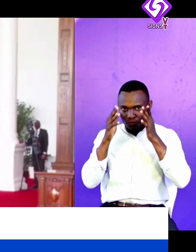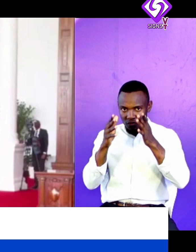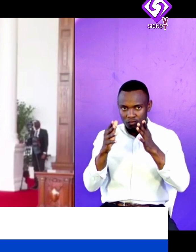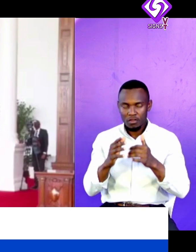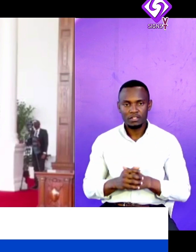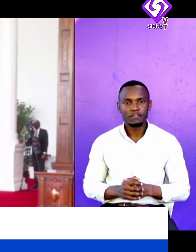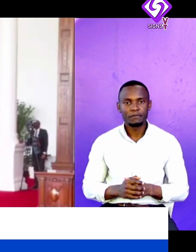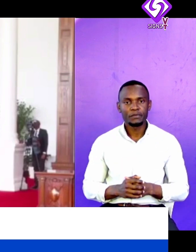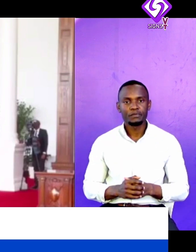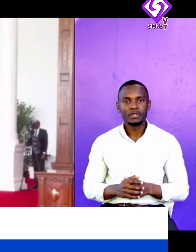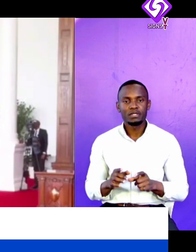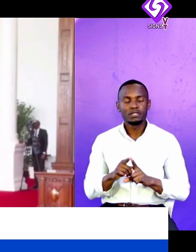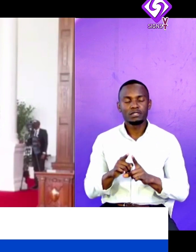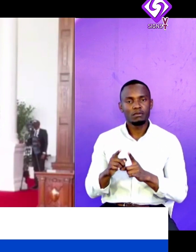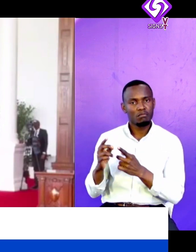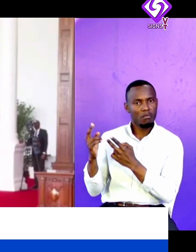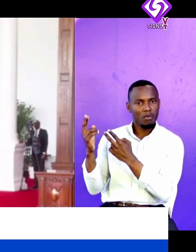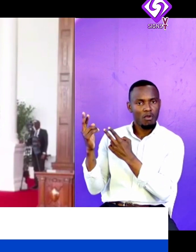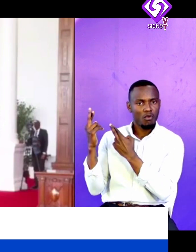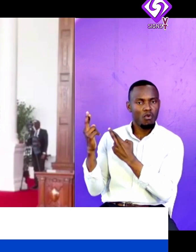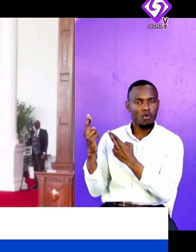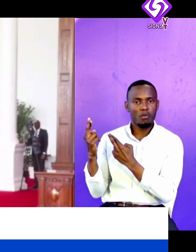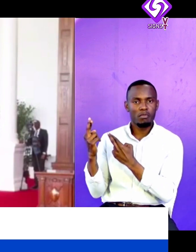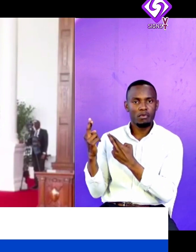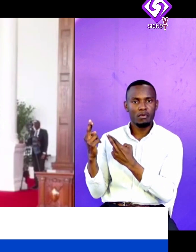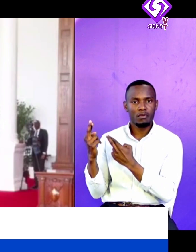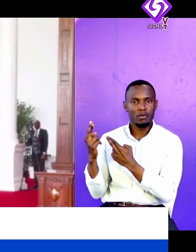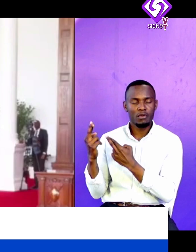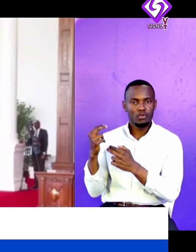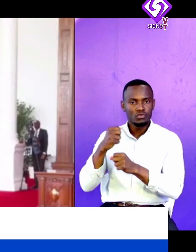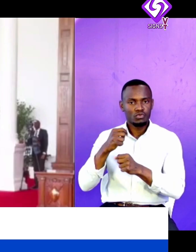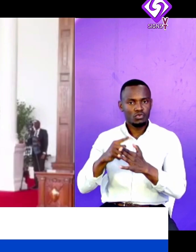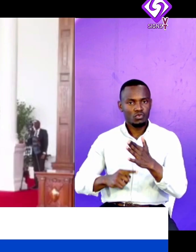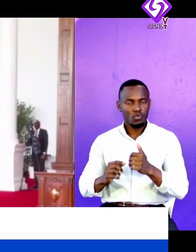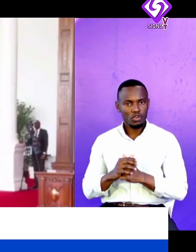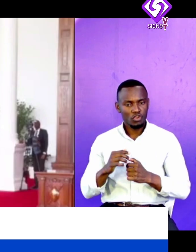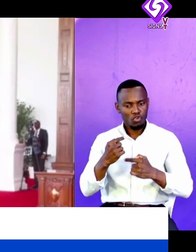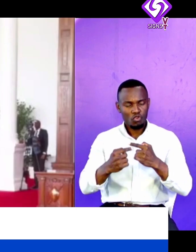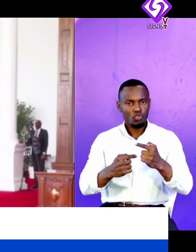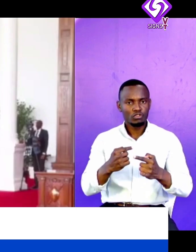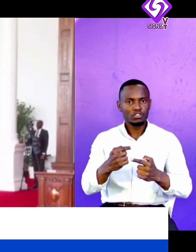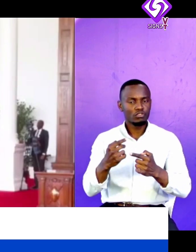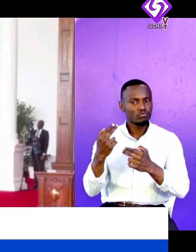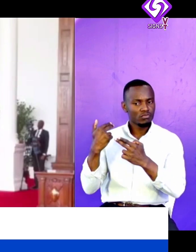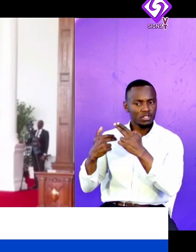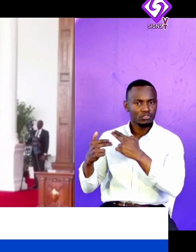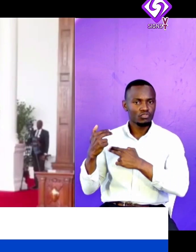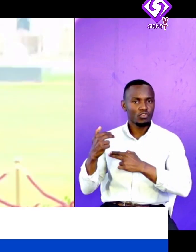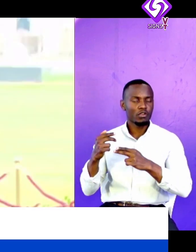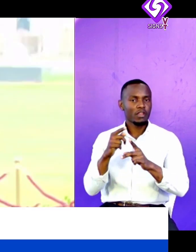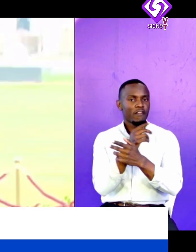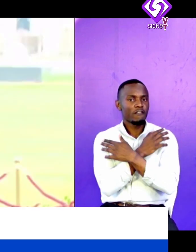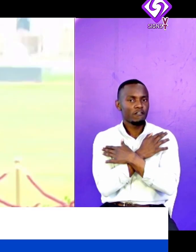is my earnest hope to build upon the strong historic and friendly relations that